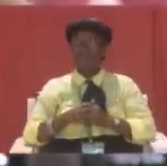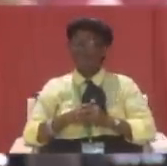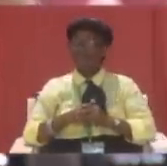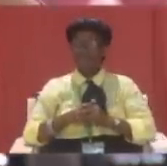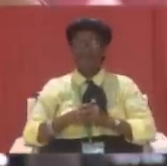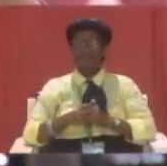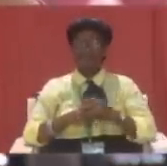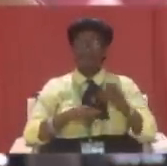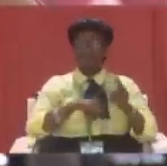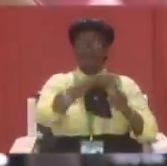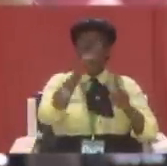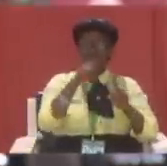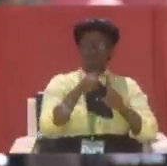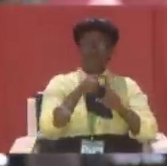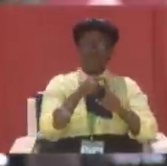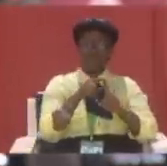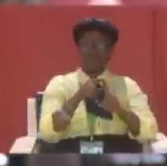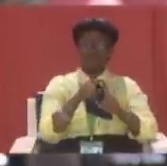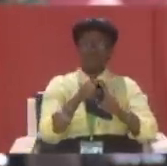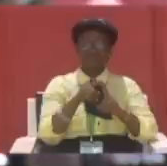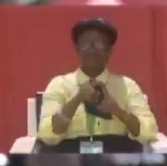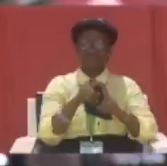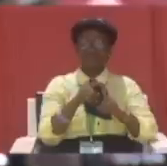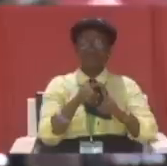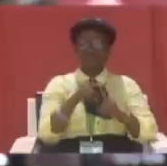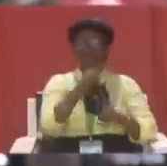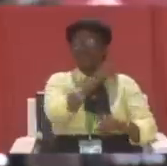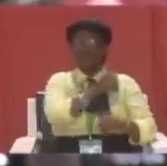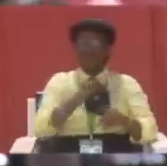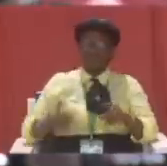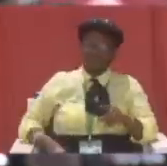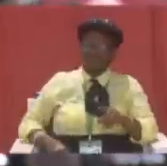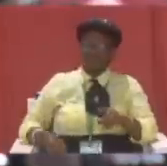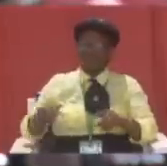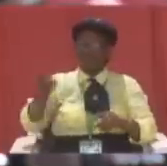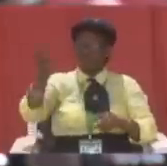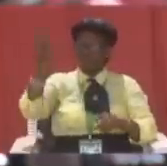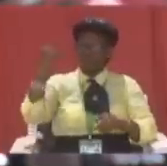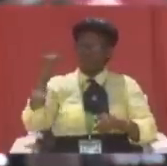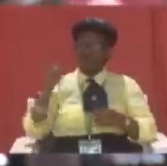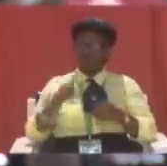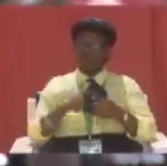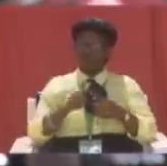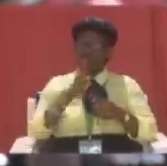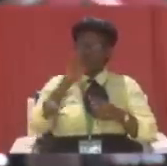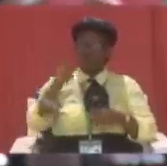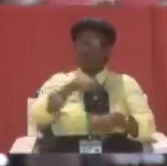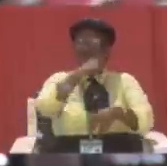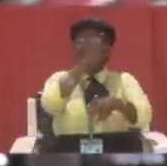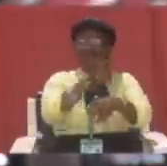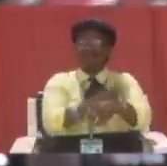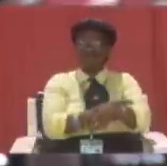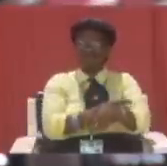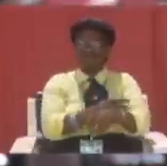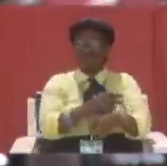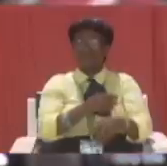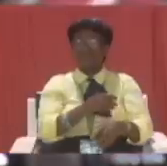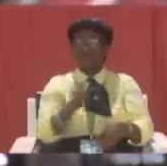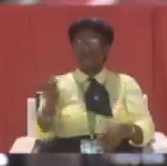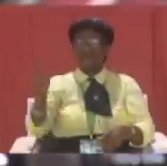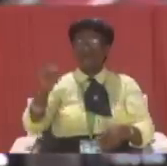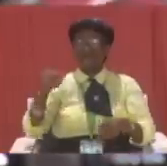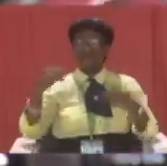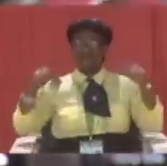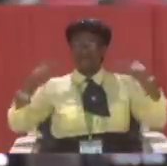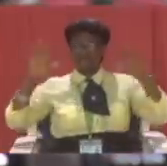When Samson was to be conceived, An angel came and told the